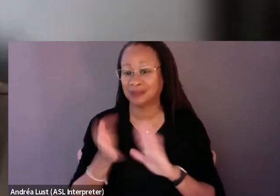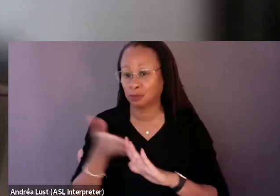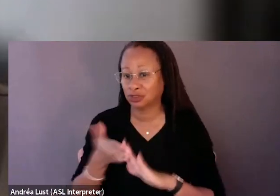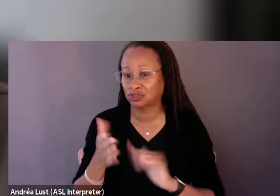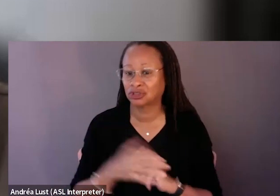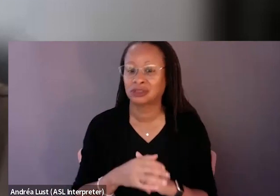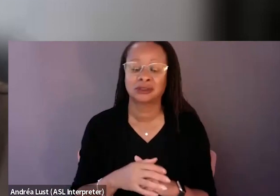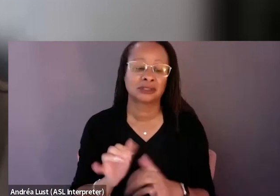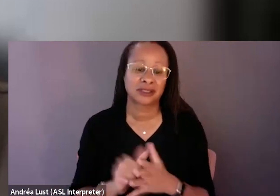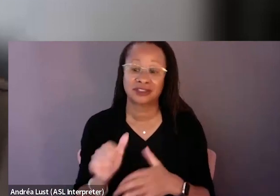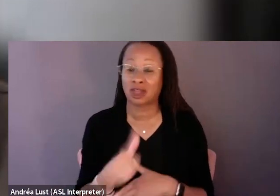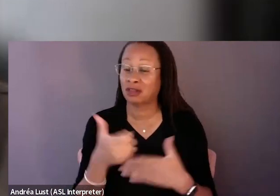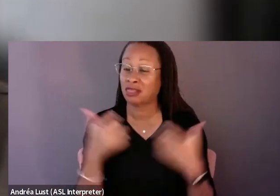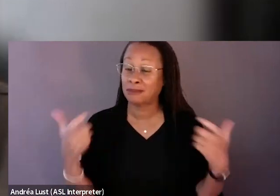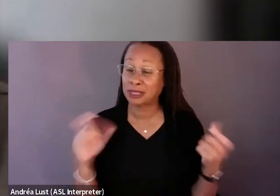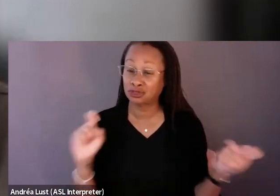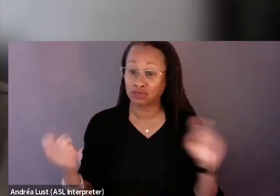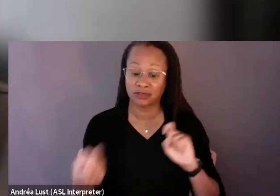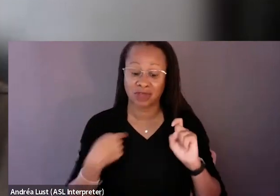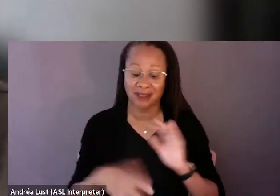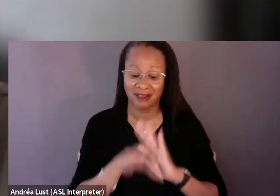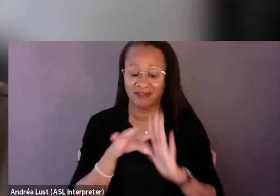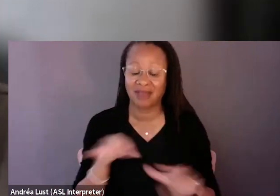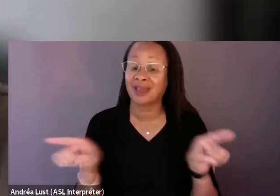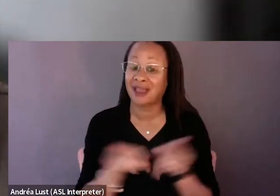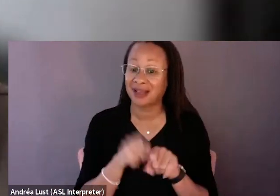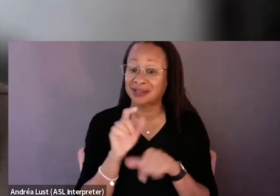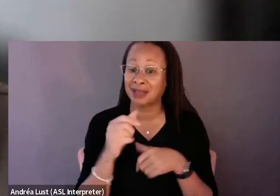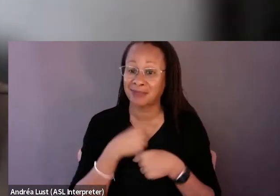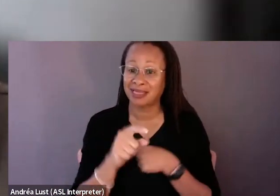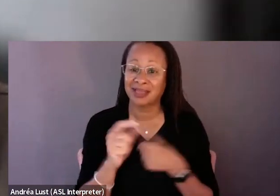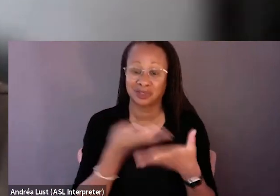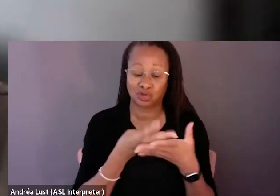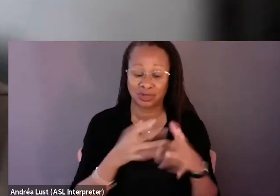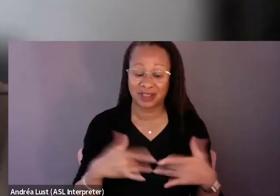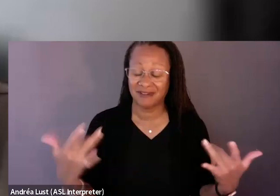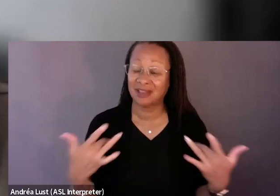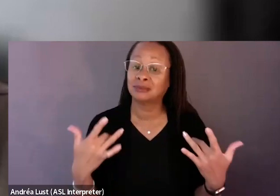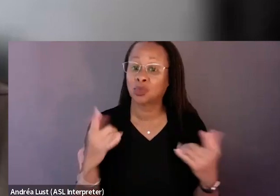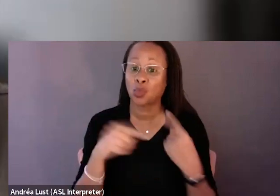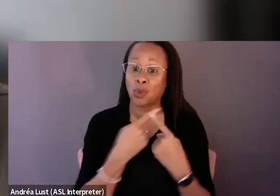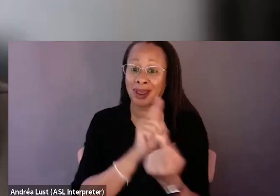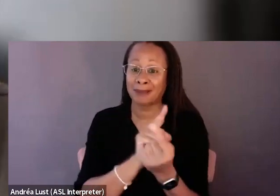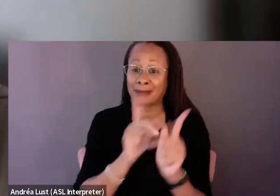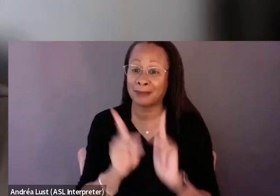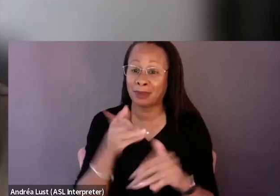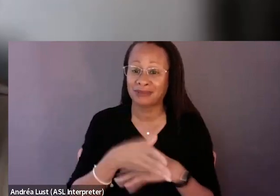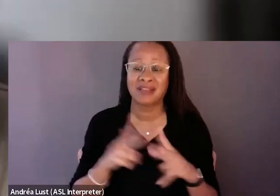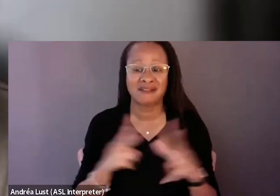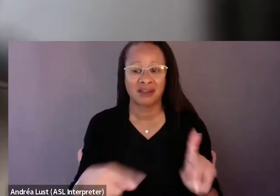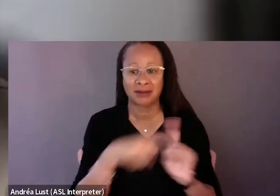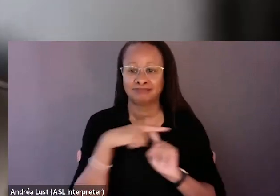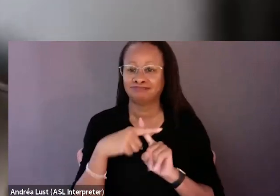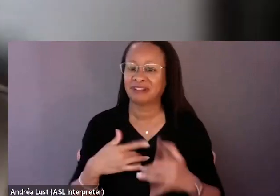So that's another big, huge change I found in this screening event, and I'm very positive